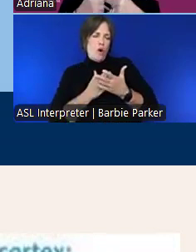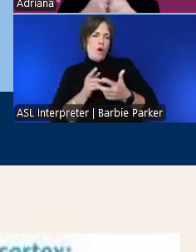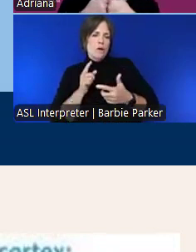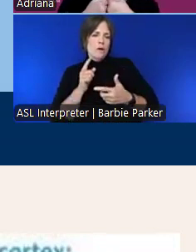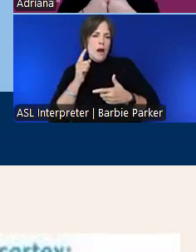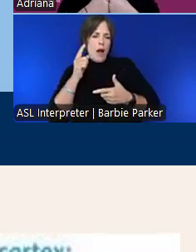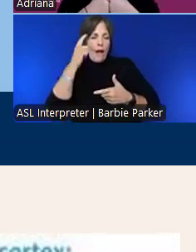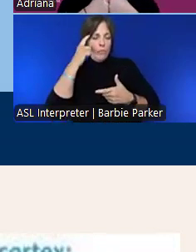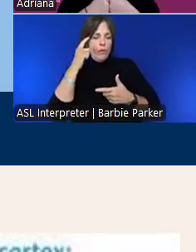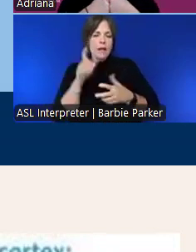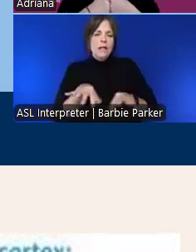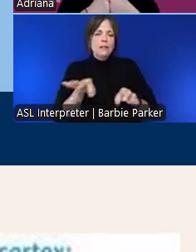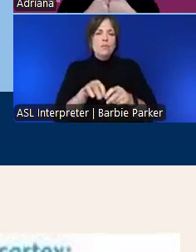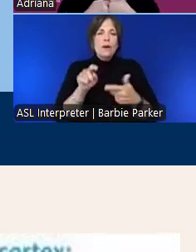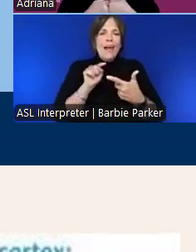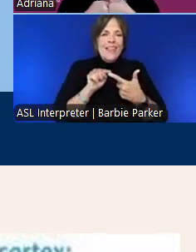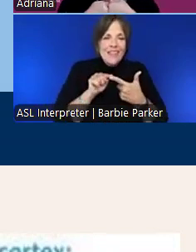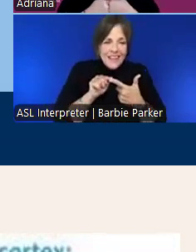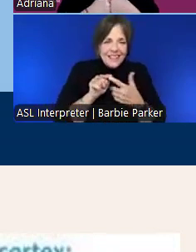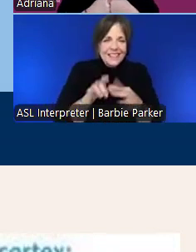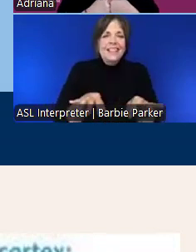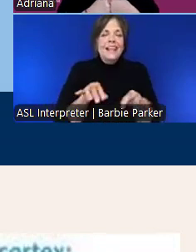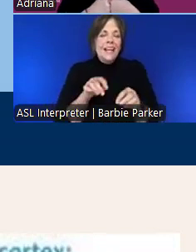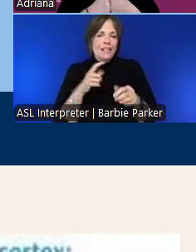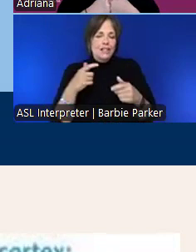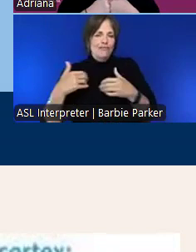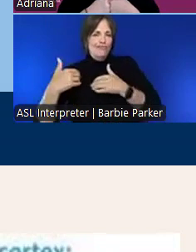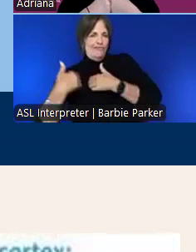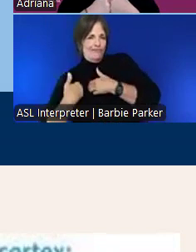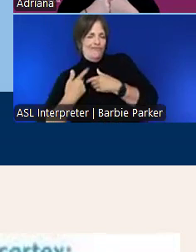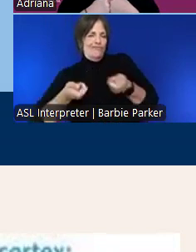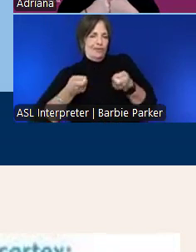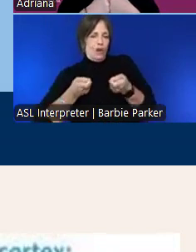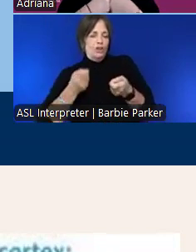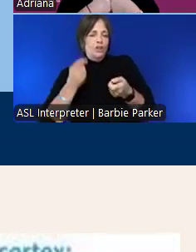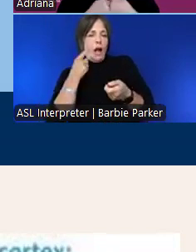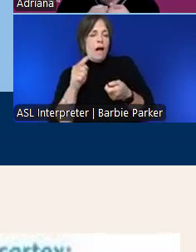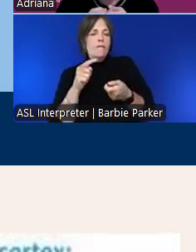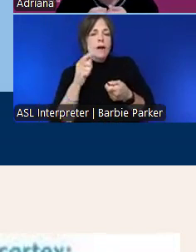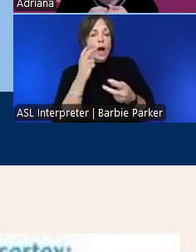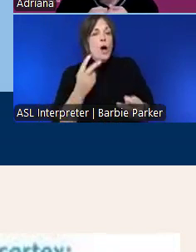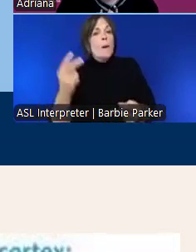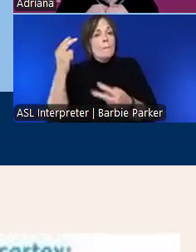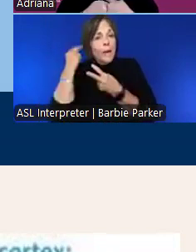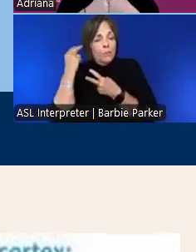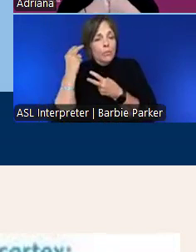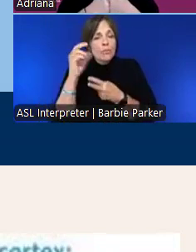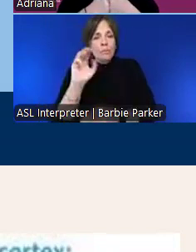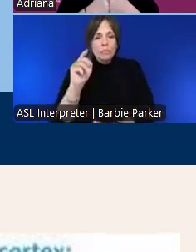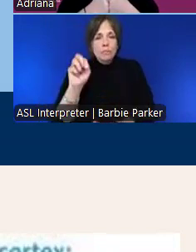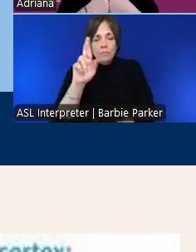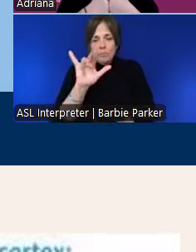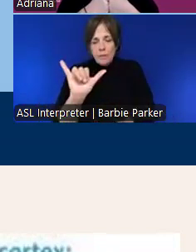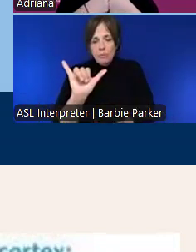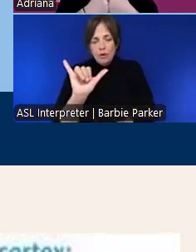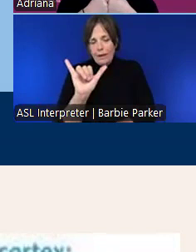in charge of memory coding. This is why when survivors are sharing their full narrative, you know,